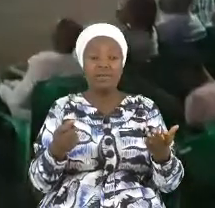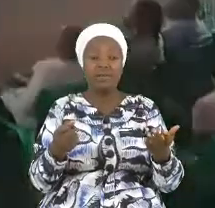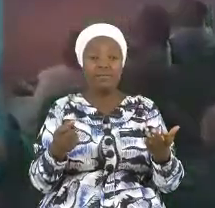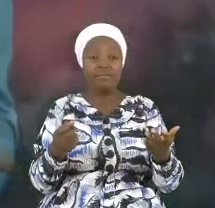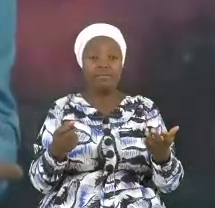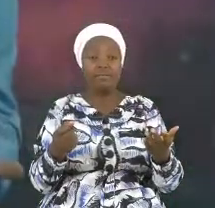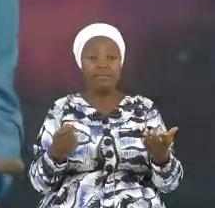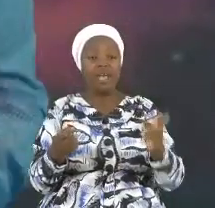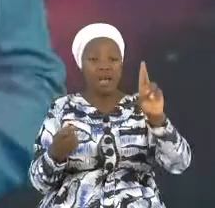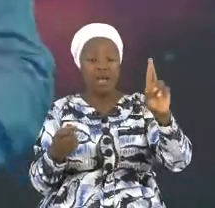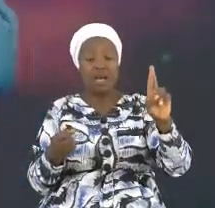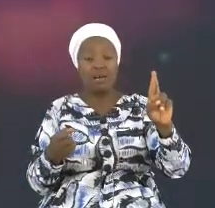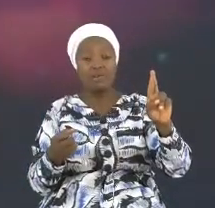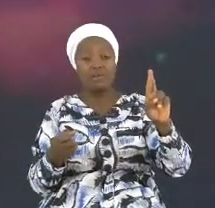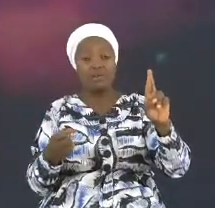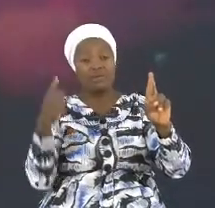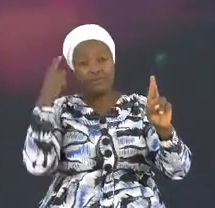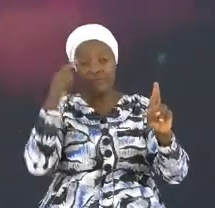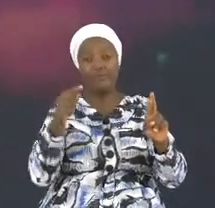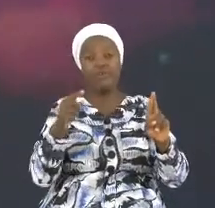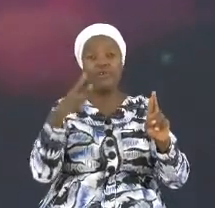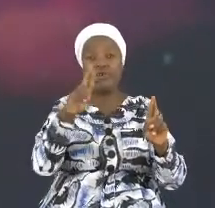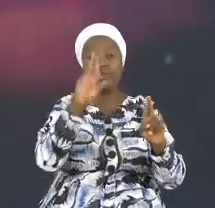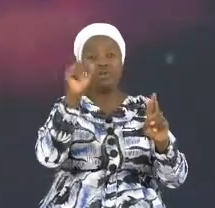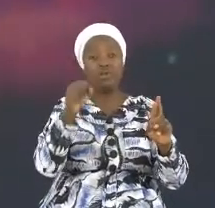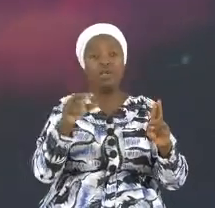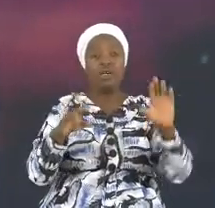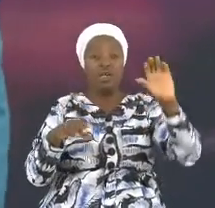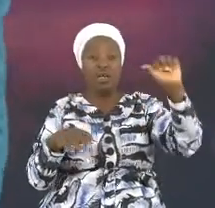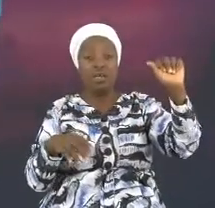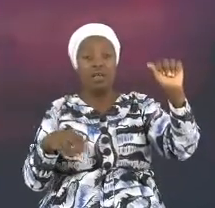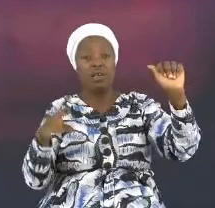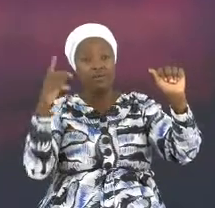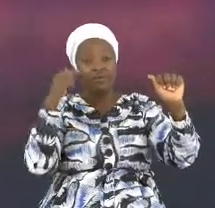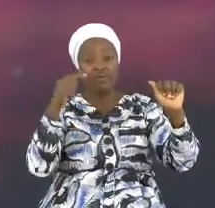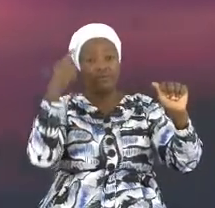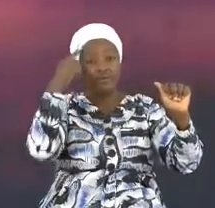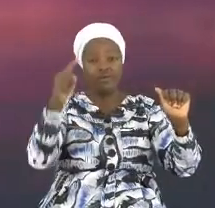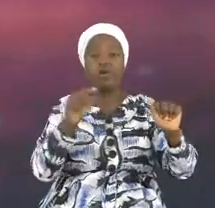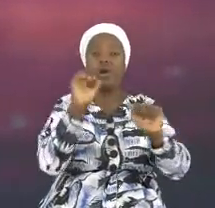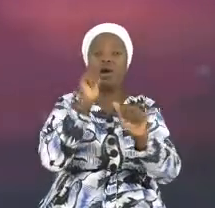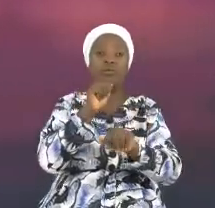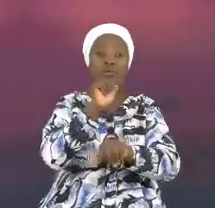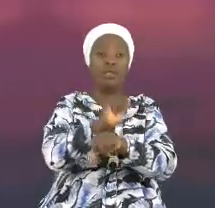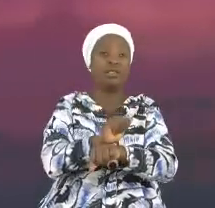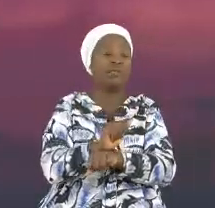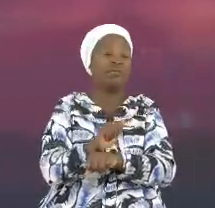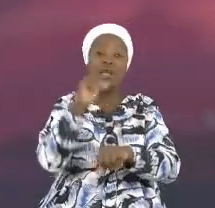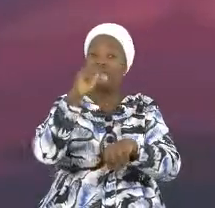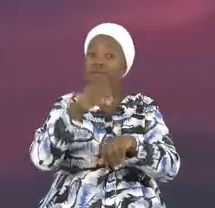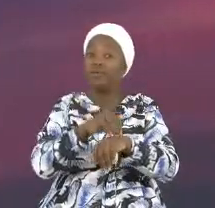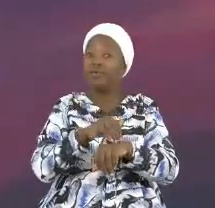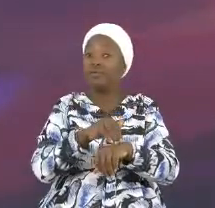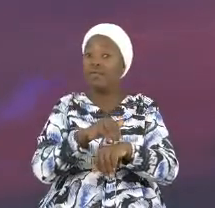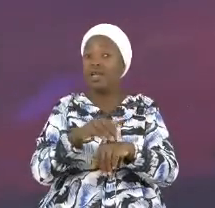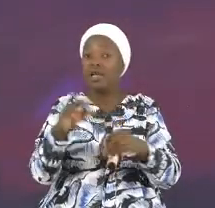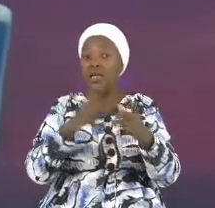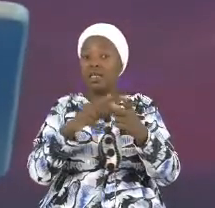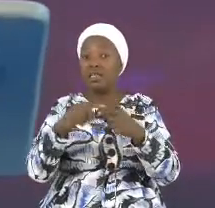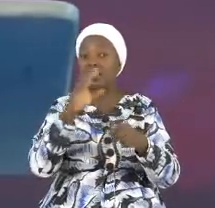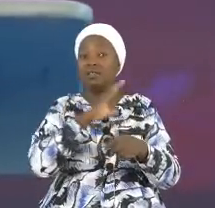put everything together, grace means God's redemption at